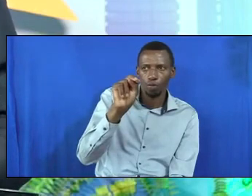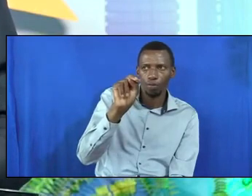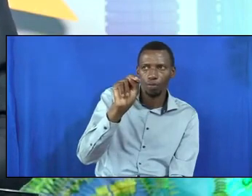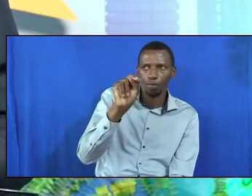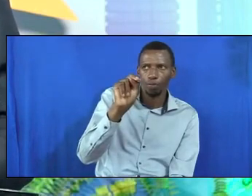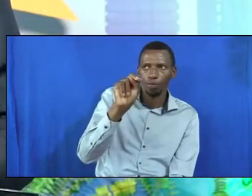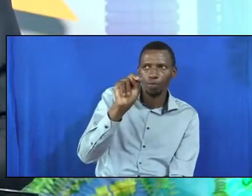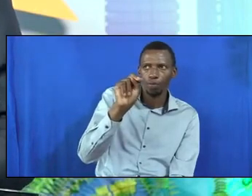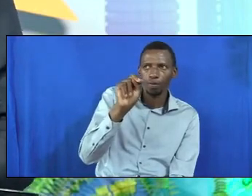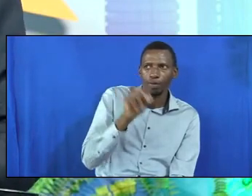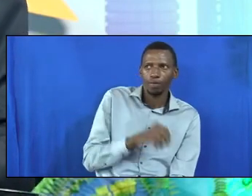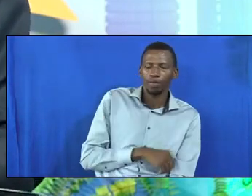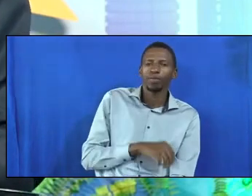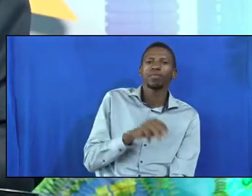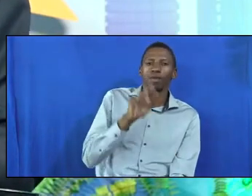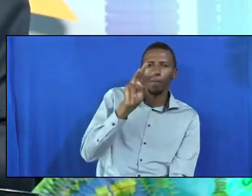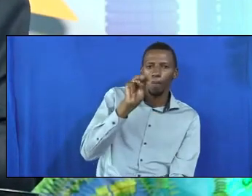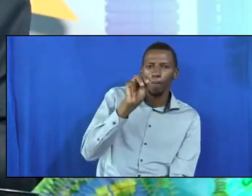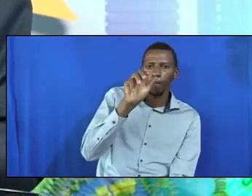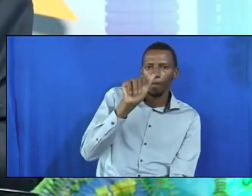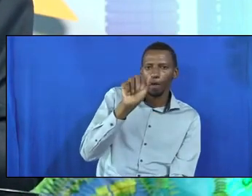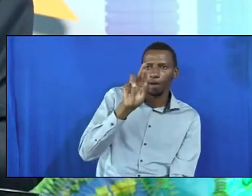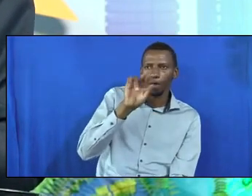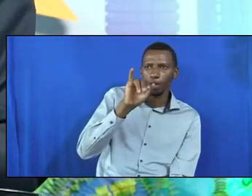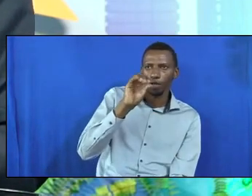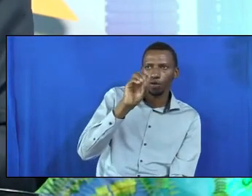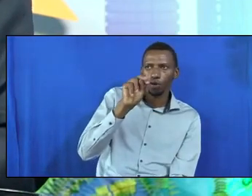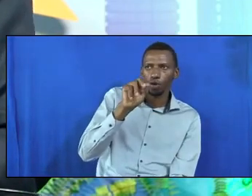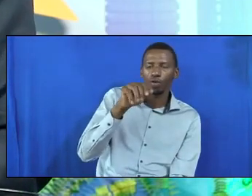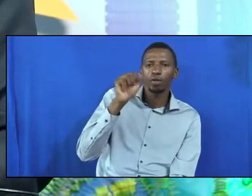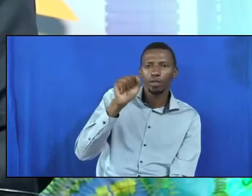Harriet? Marion, yes.